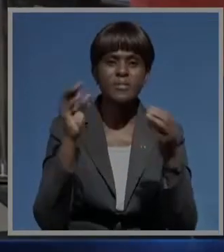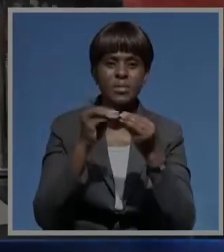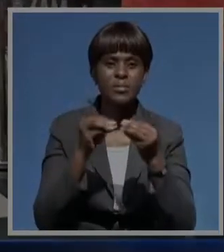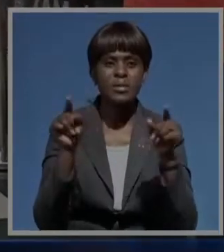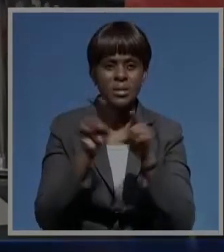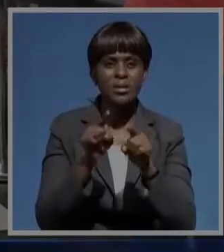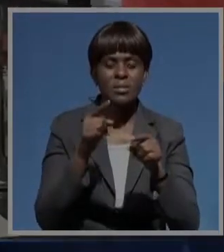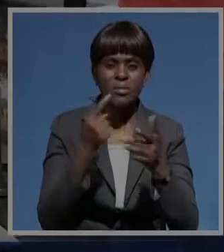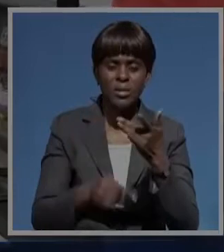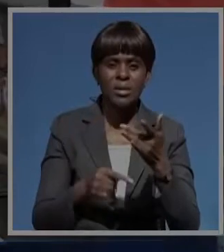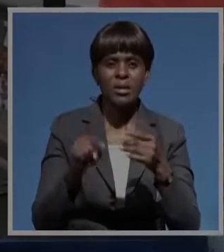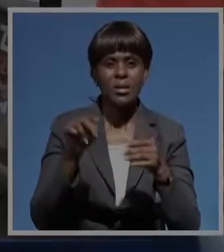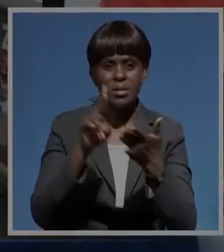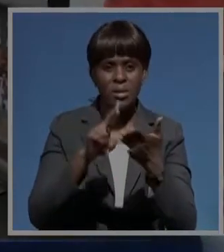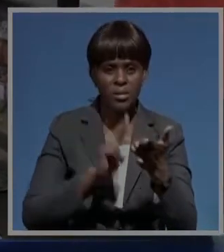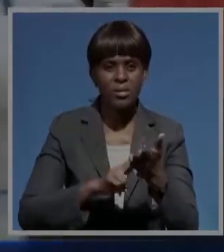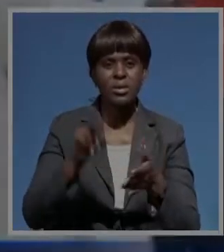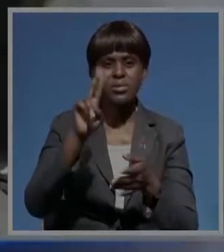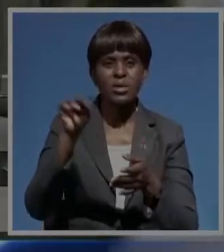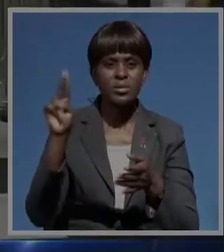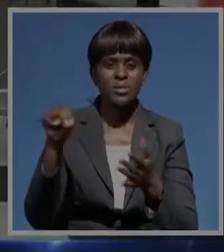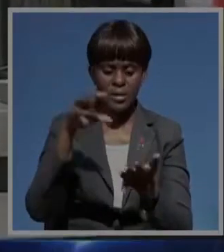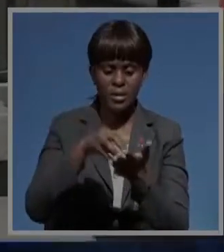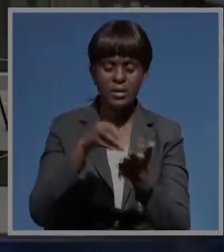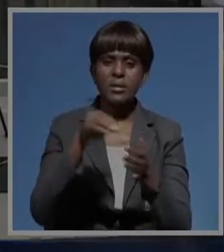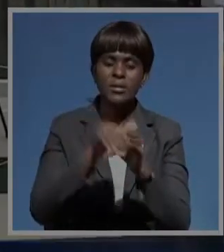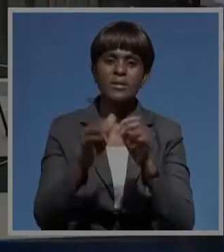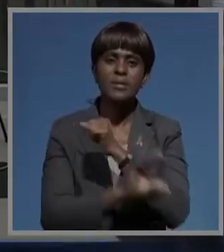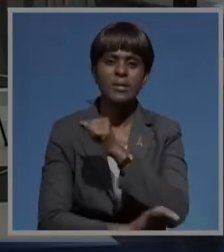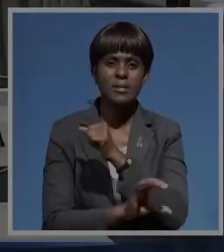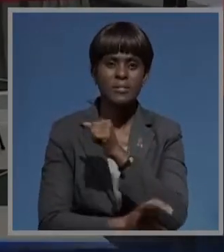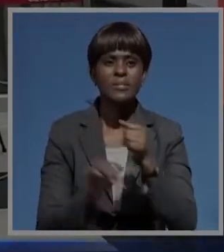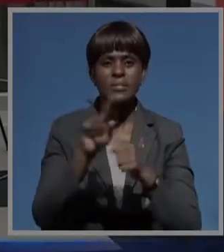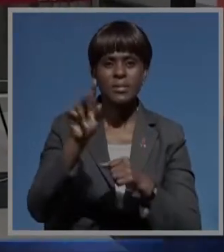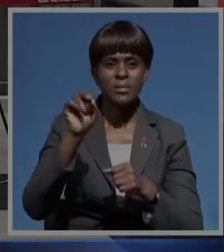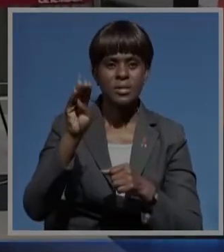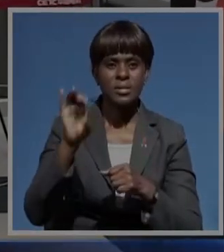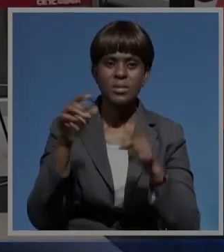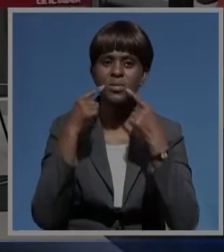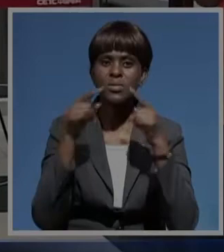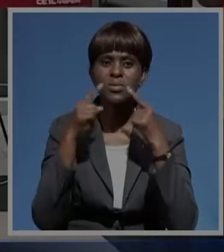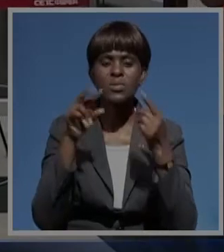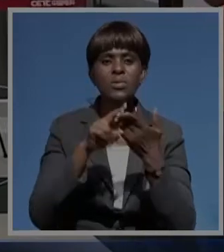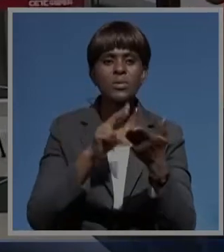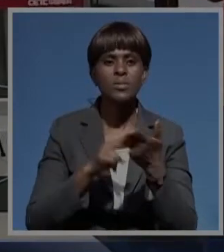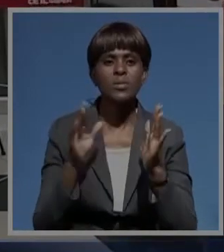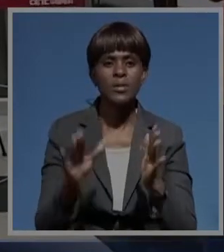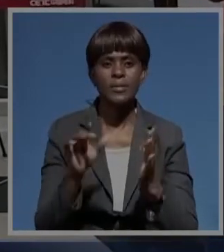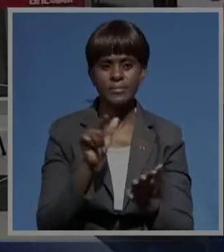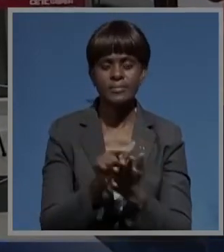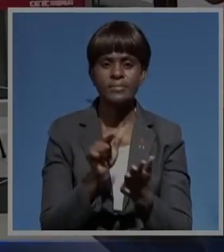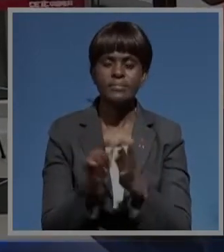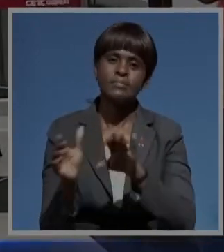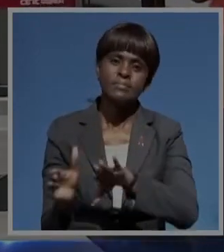after recording 22 cases in the country. Brian Mwale, ZNBC News,